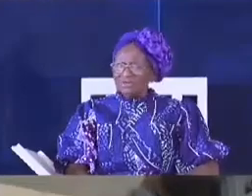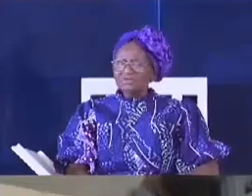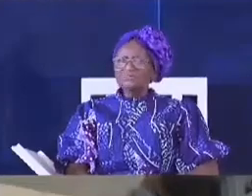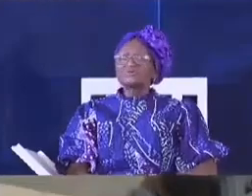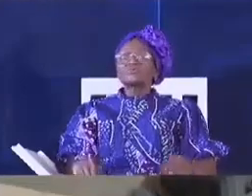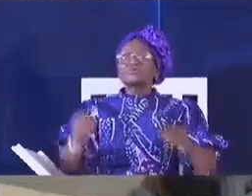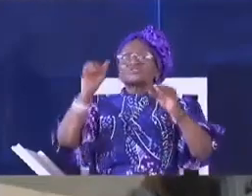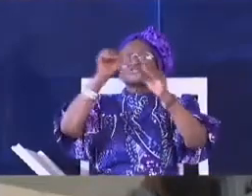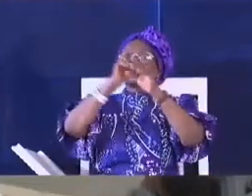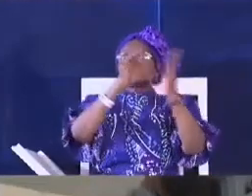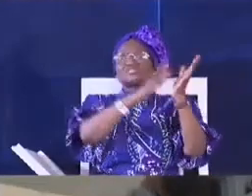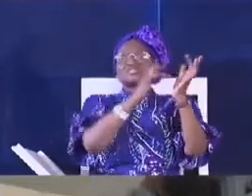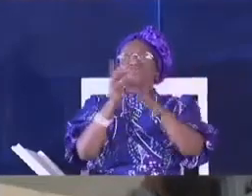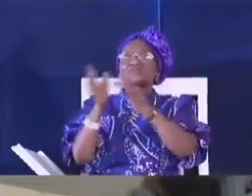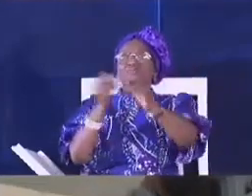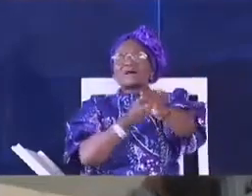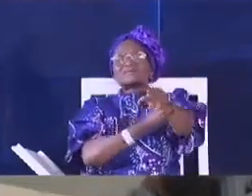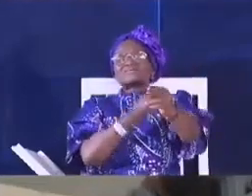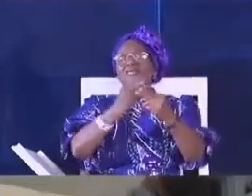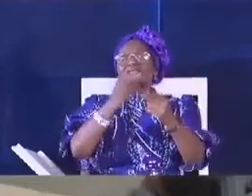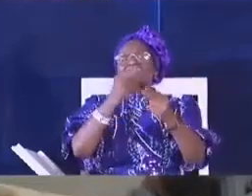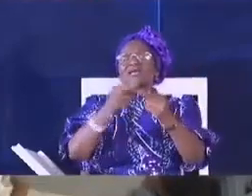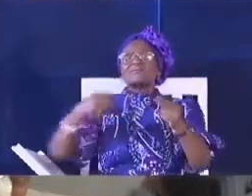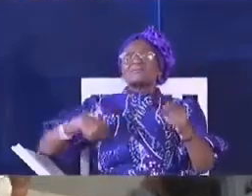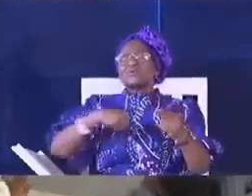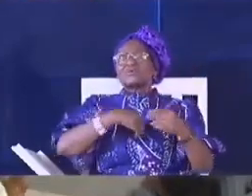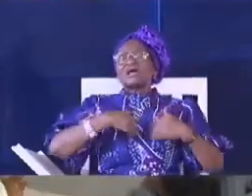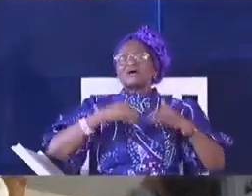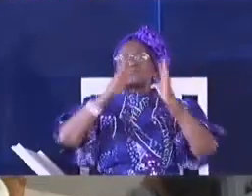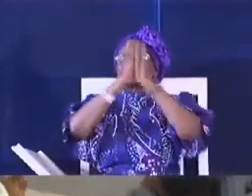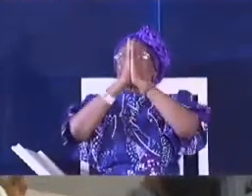In Jesus' mighty name we have prayed.